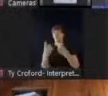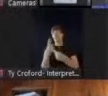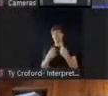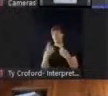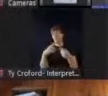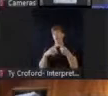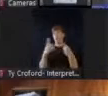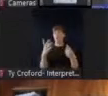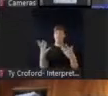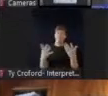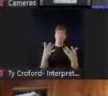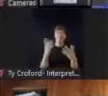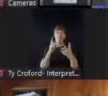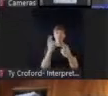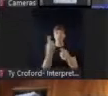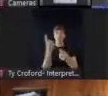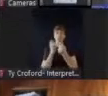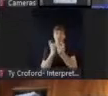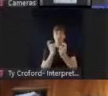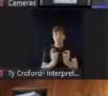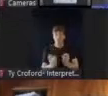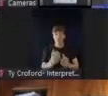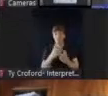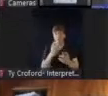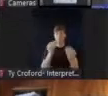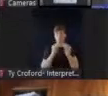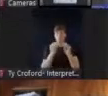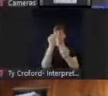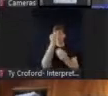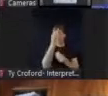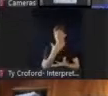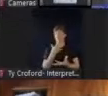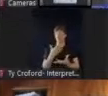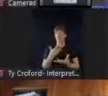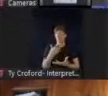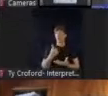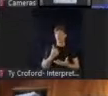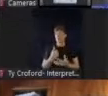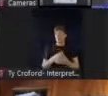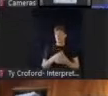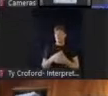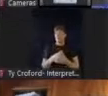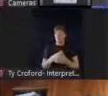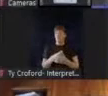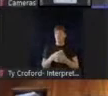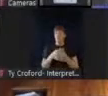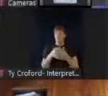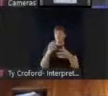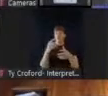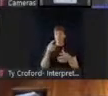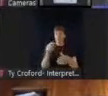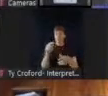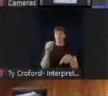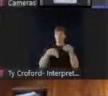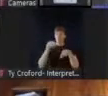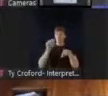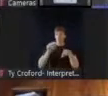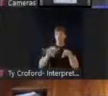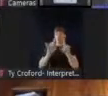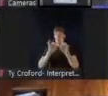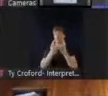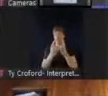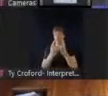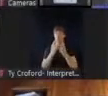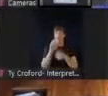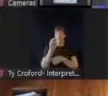we can always adjust as more information comes in. Good. The other ones that we'll need to come back to in this department are the MHMR